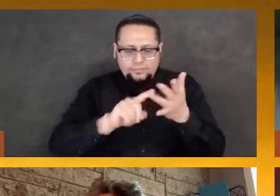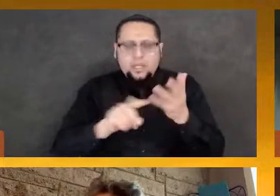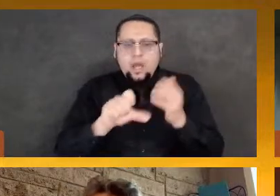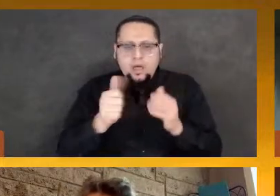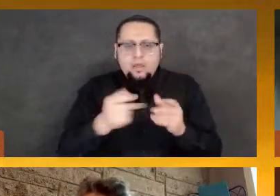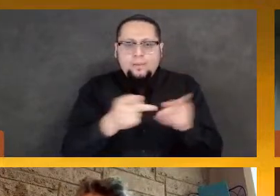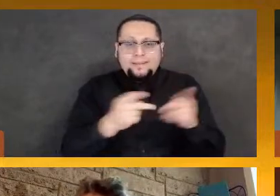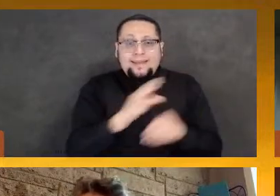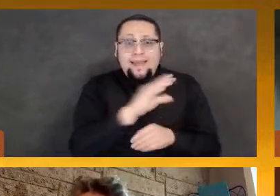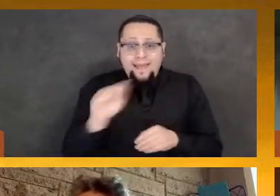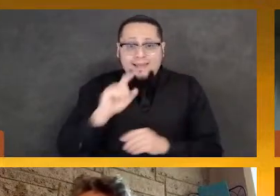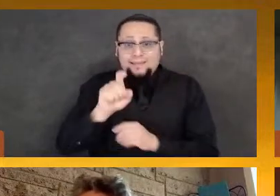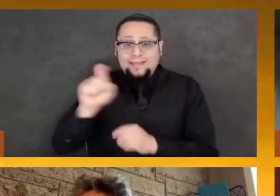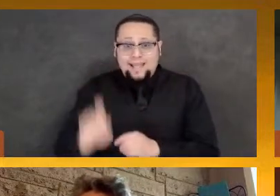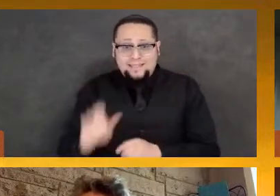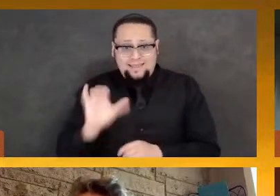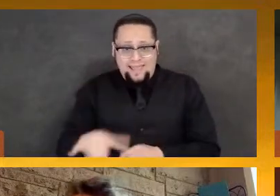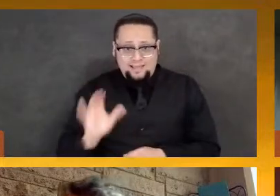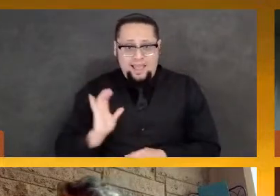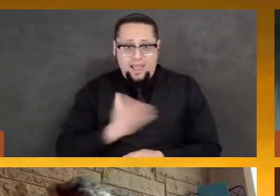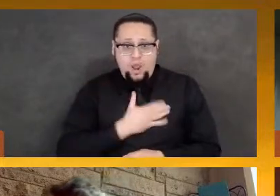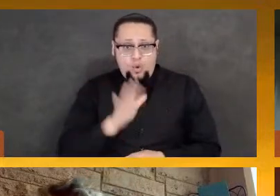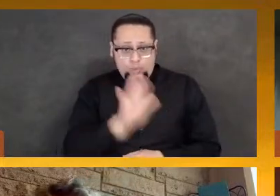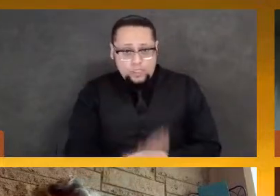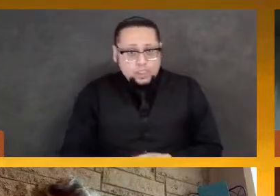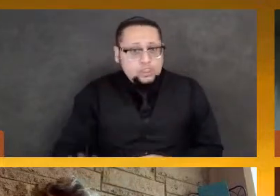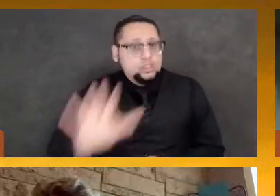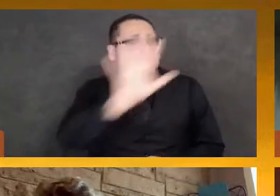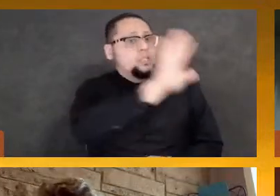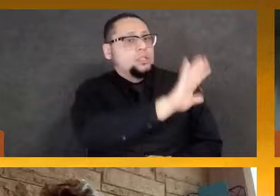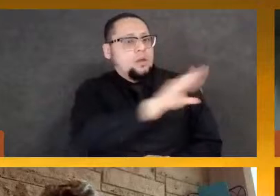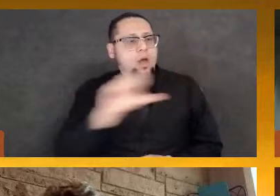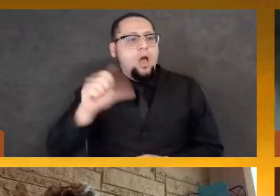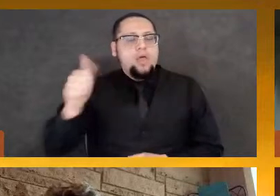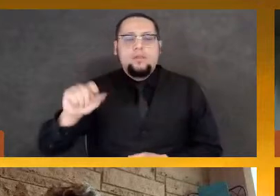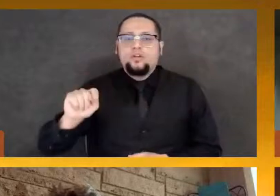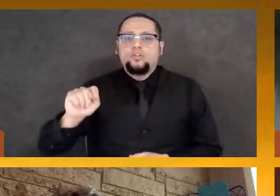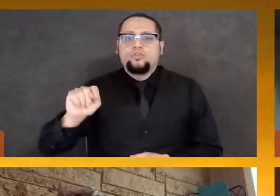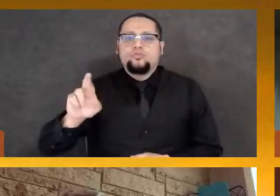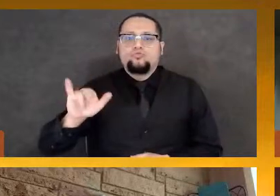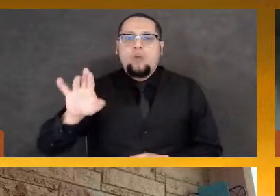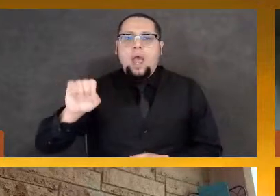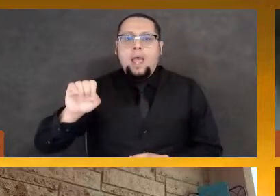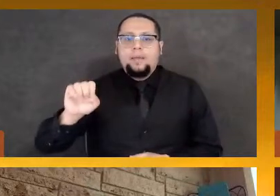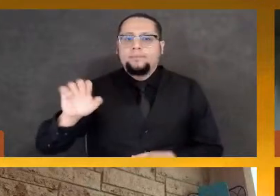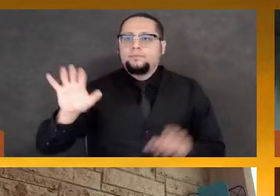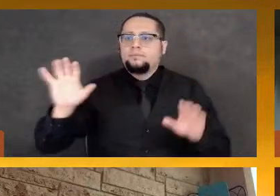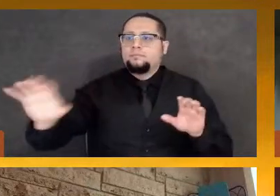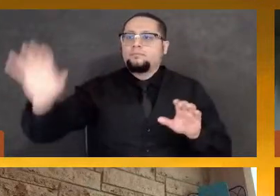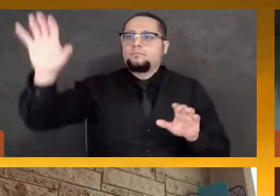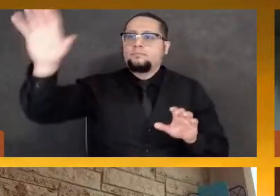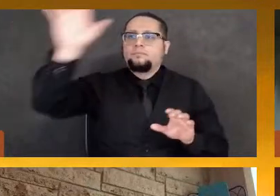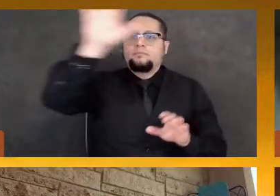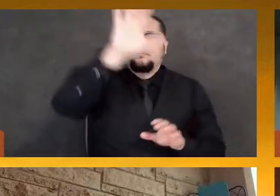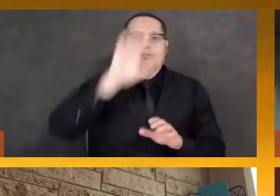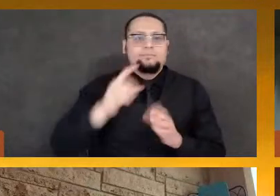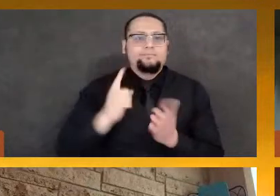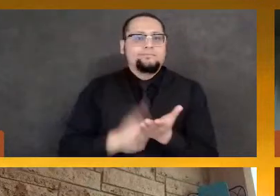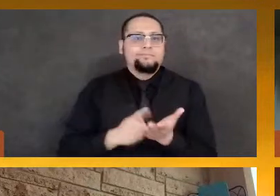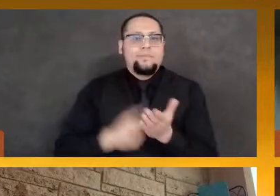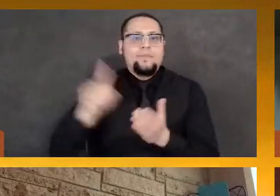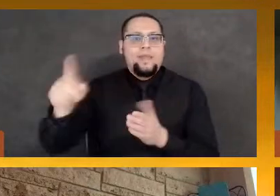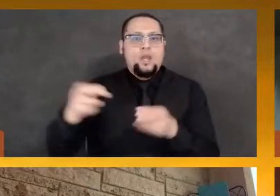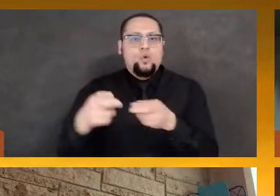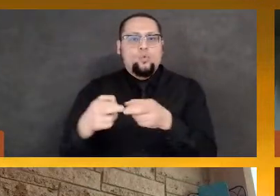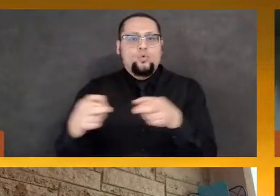Texas. That is our region. When other tribal communities across the nation can talk about their regions and